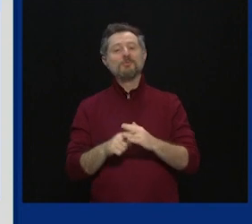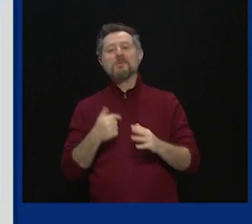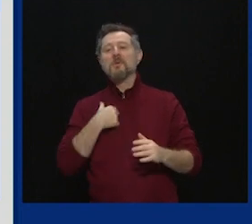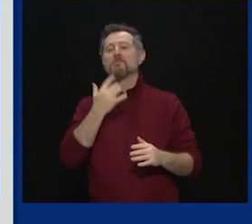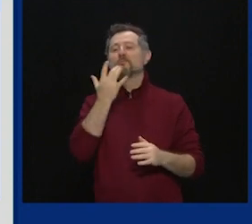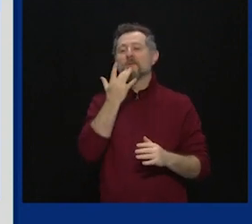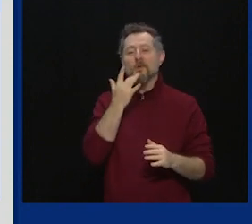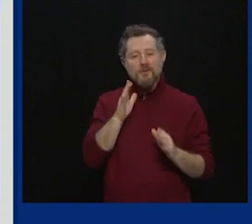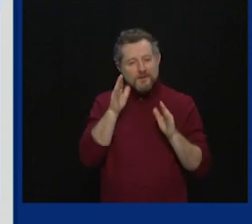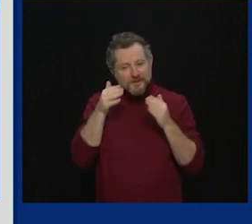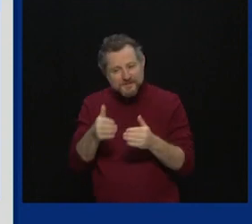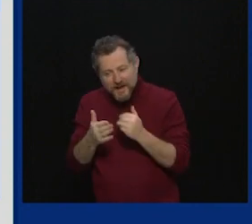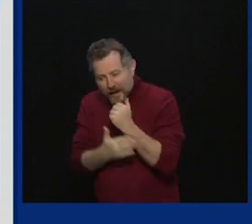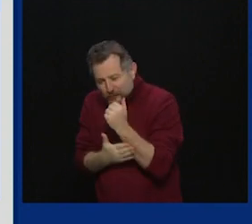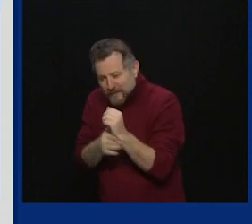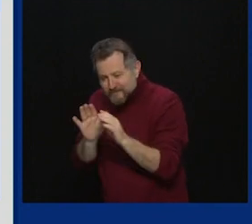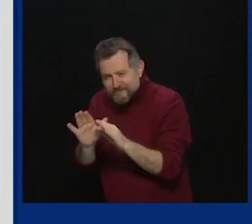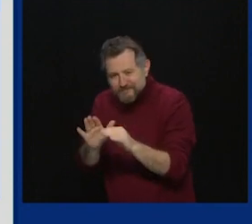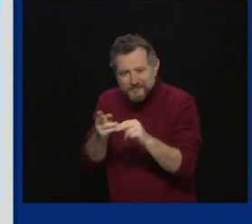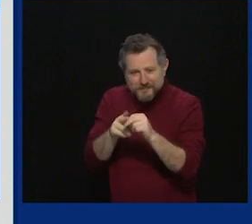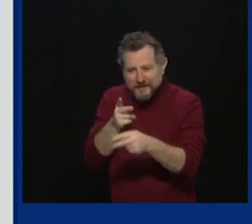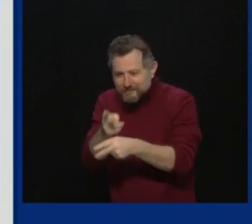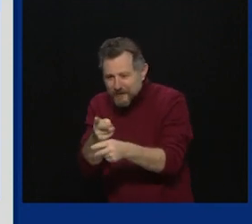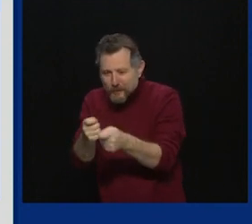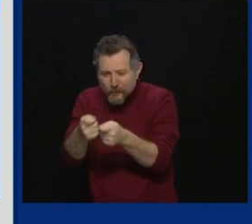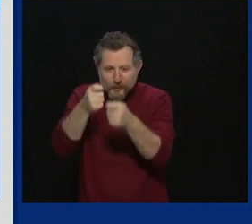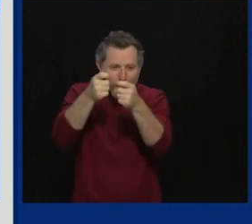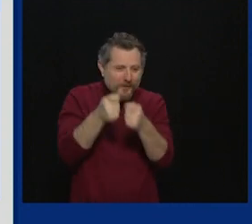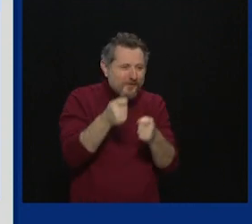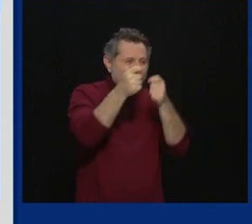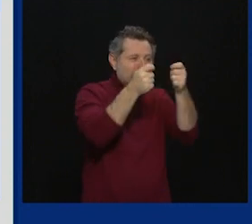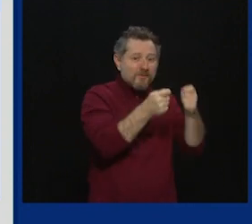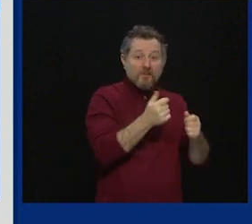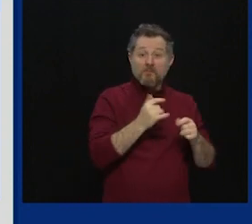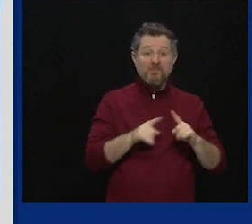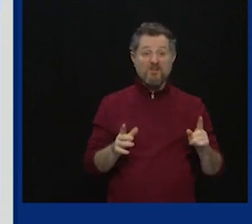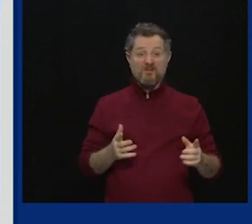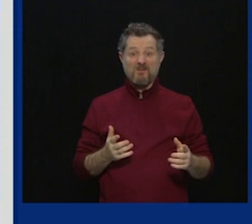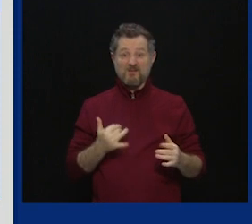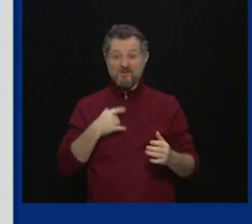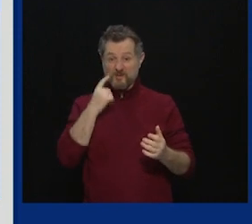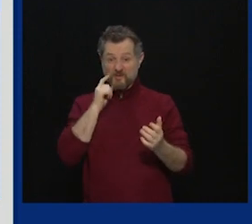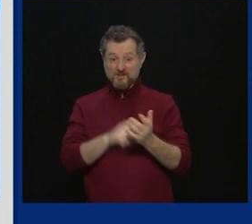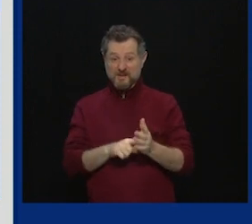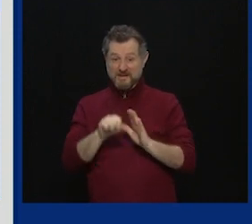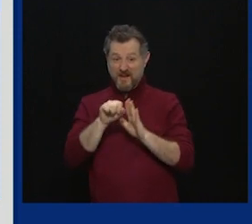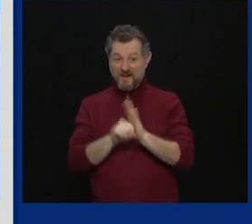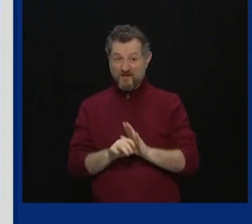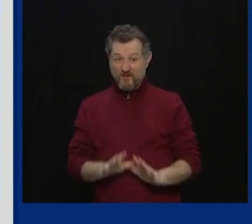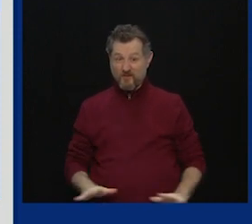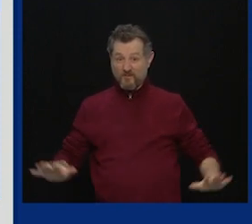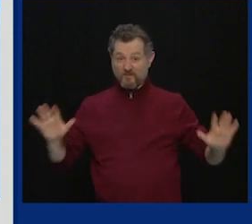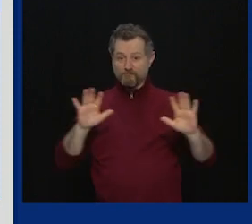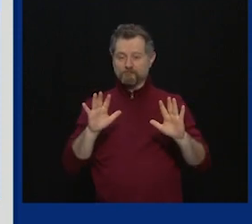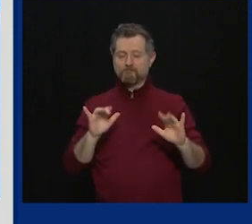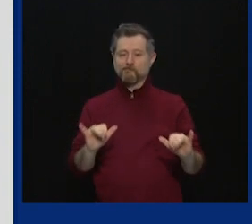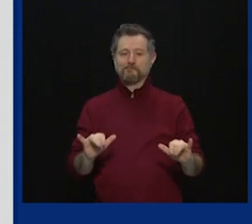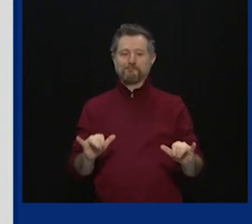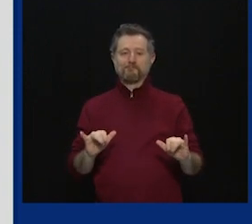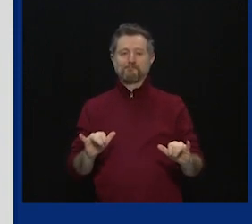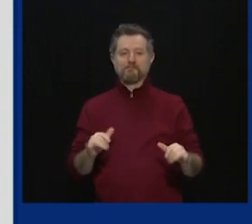when we see cases going up statewide, that's what called into the necessity of seeing